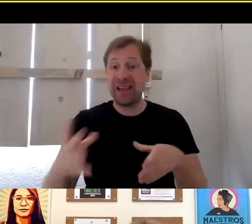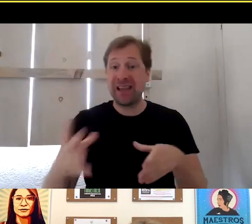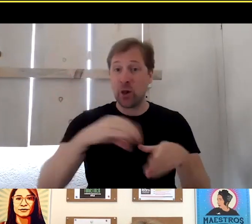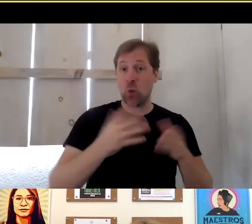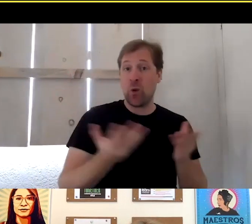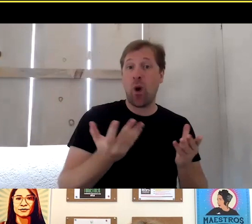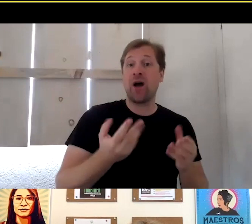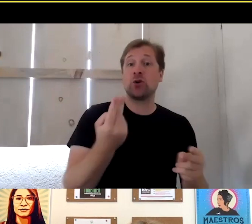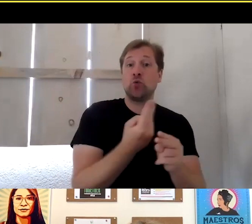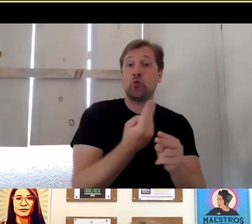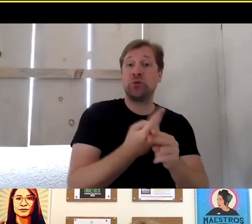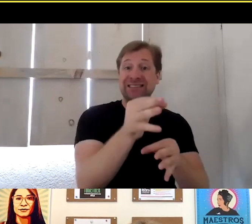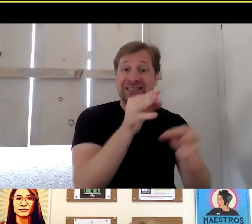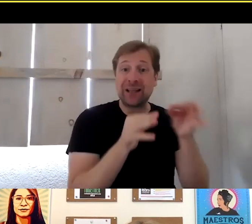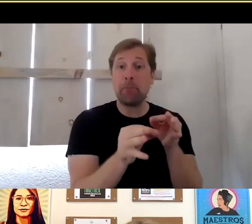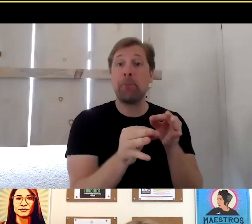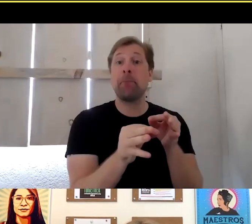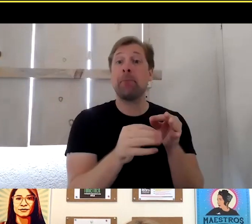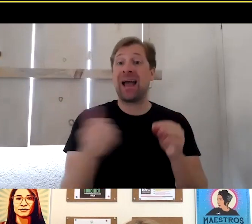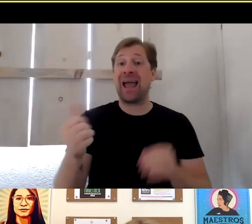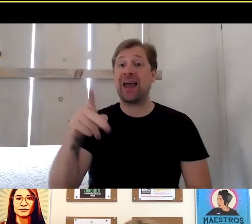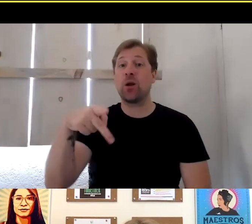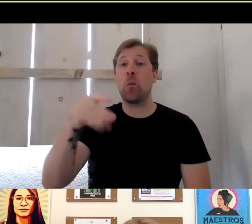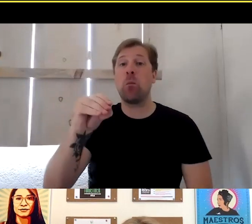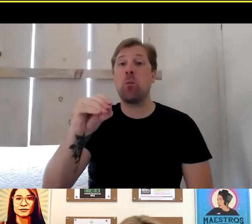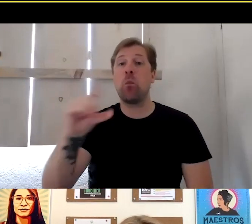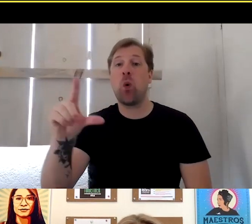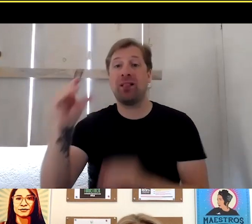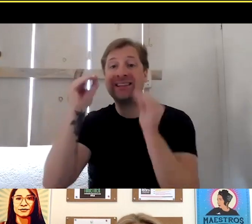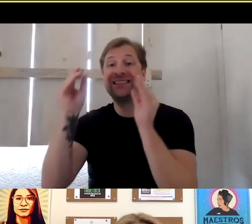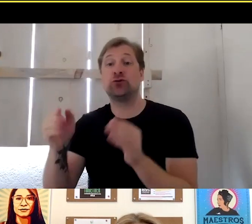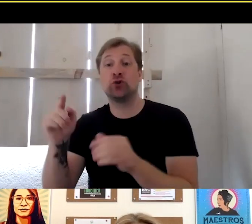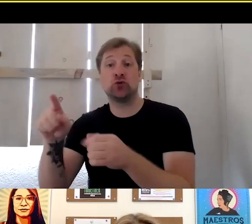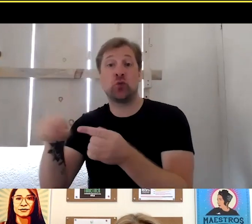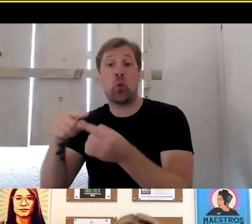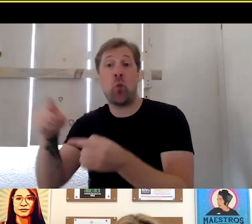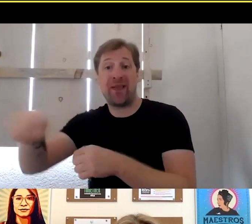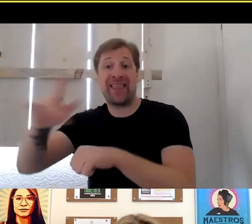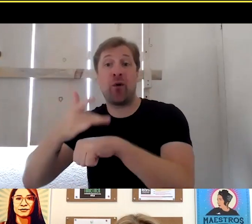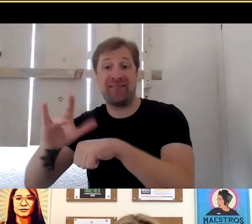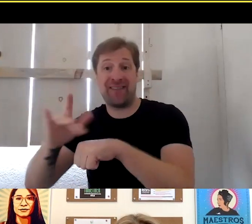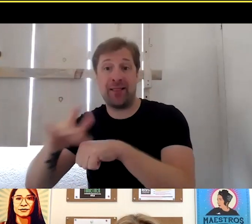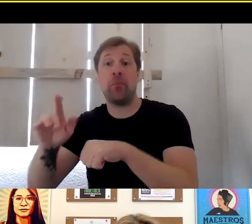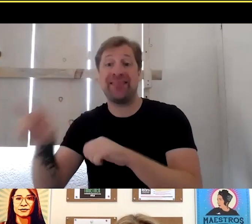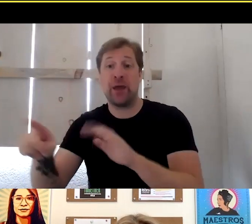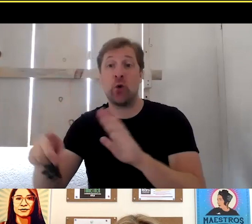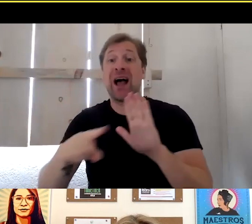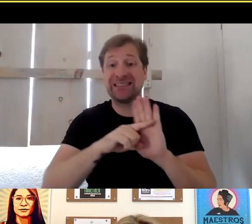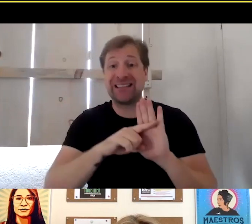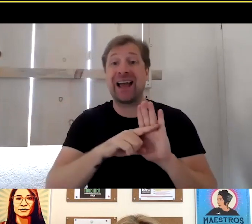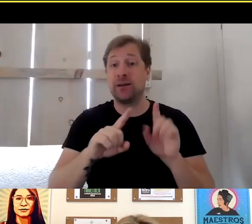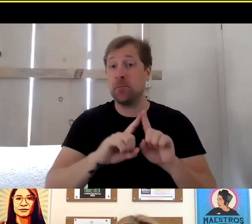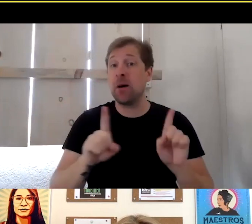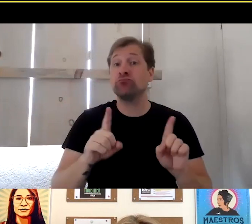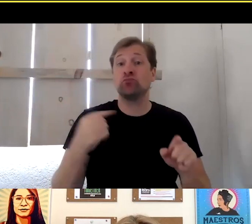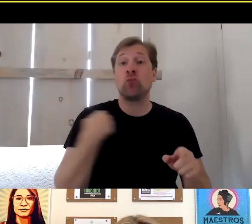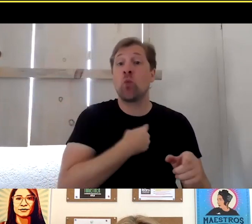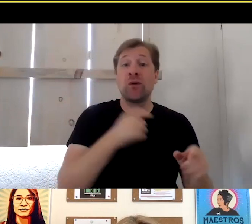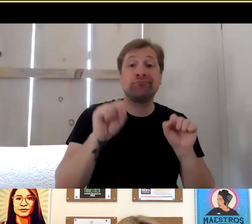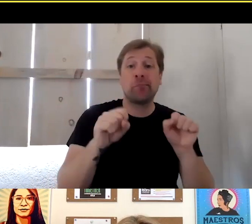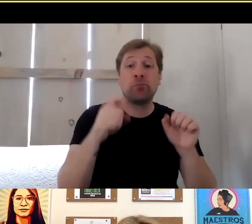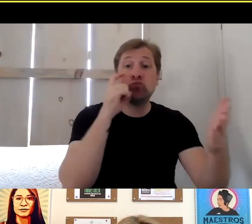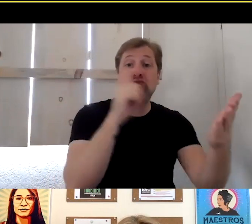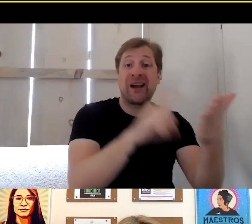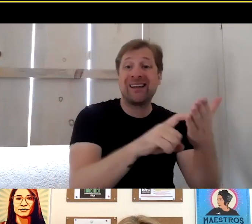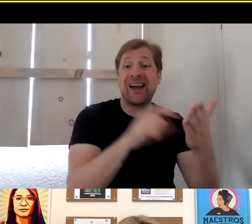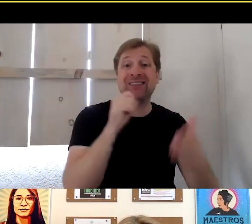of substitutes and pool teachers as they are available and as they are assigned. However, we recognize that